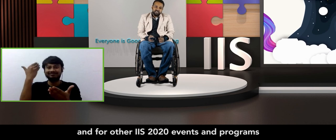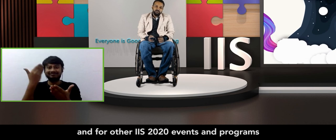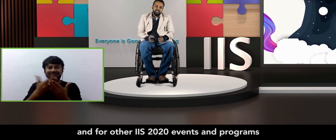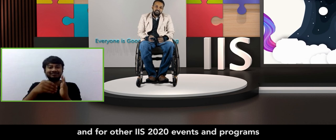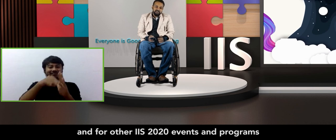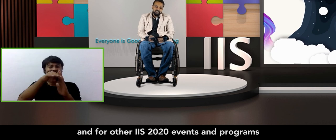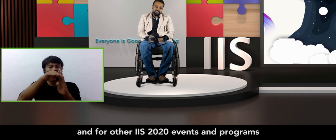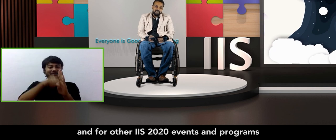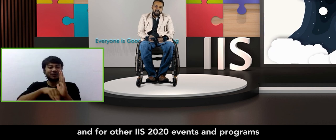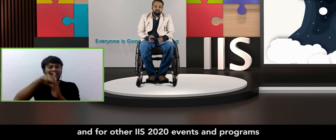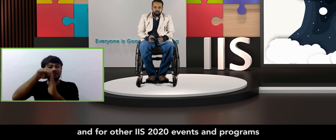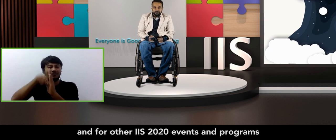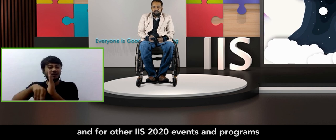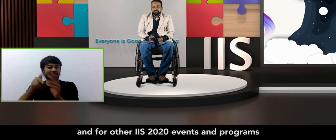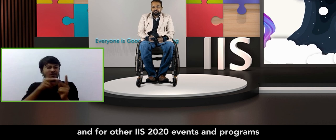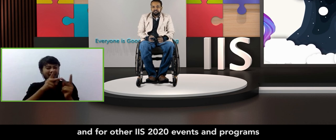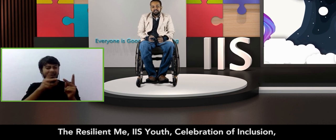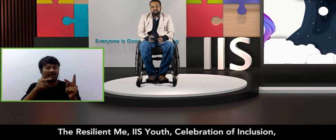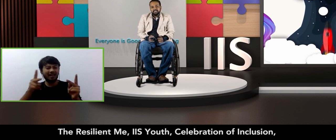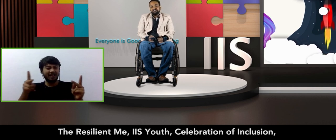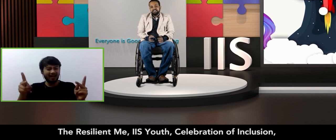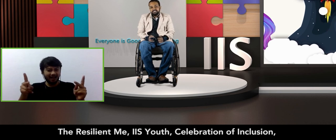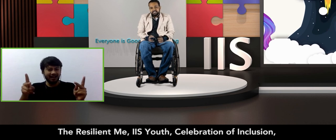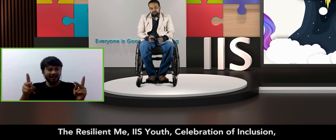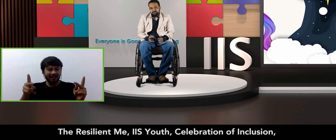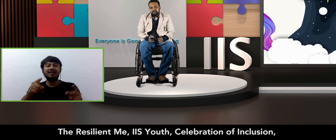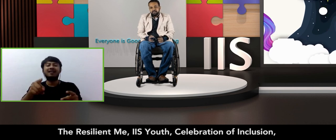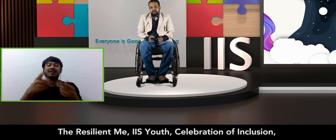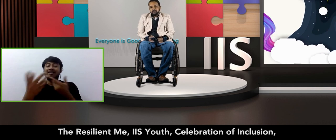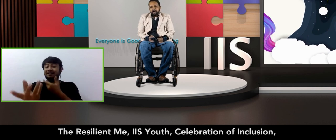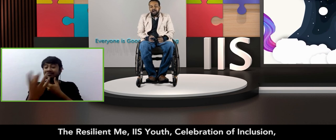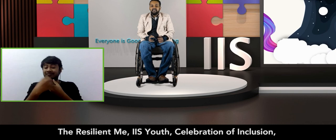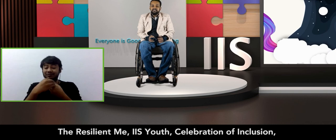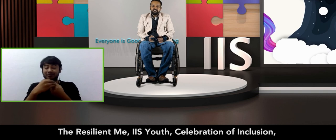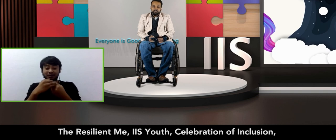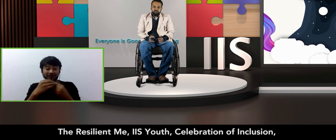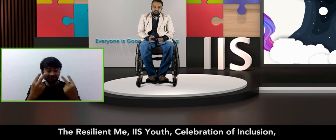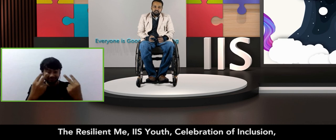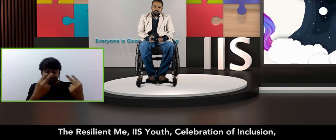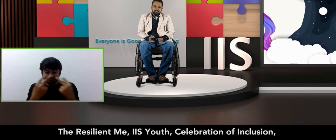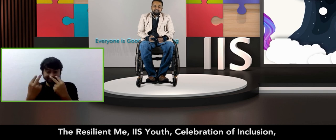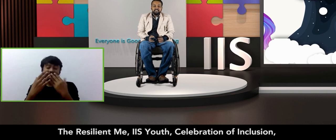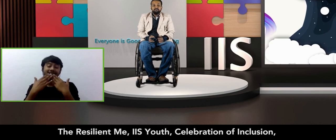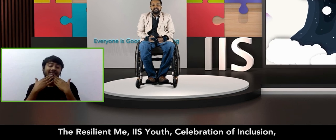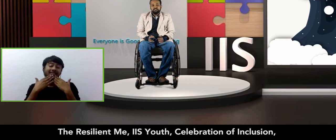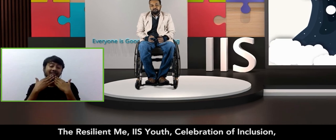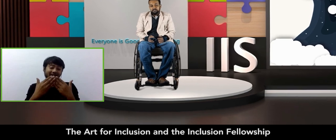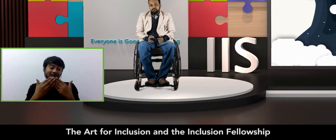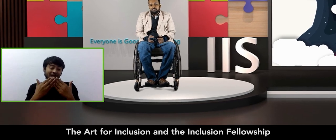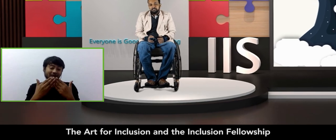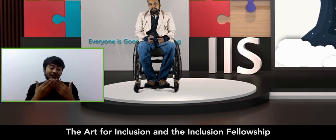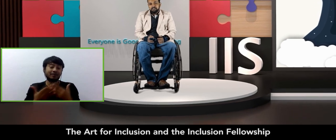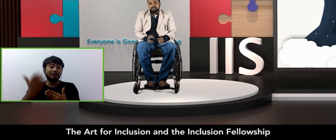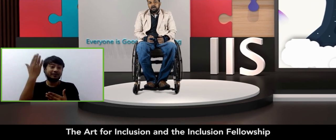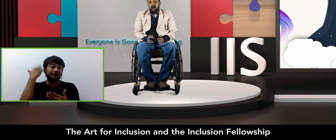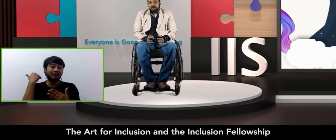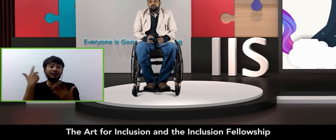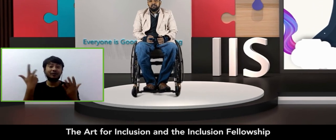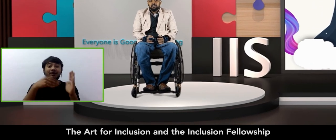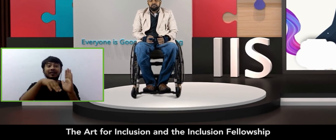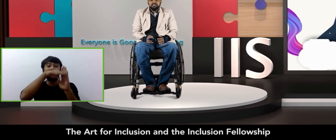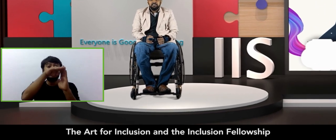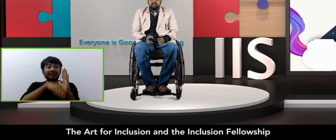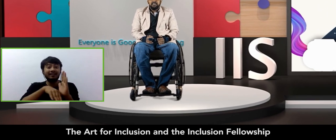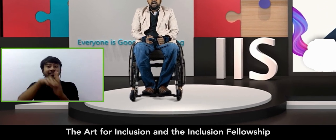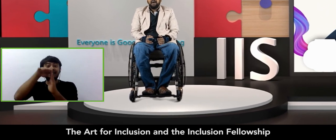IIS 2020 events and programs like the Resilient Me, IIS Youth, Celebration of Inclusion, the Art